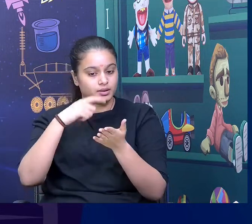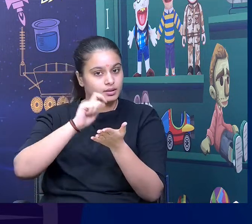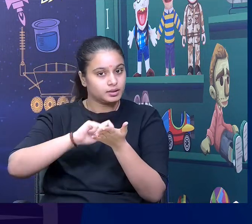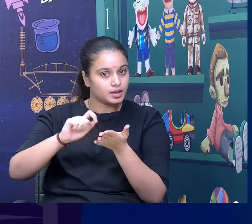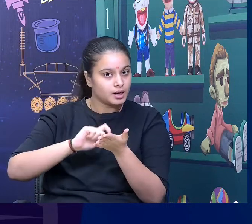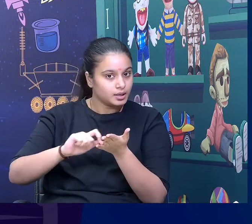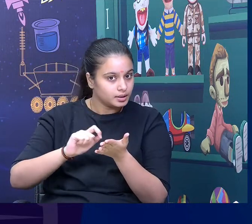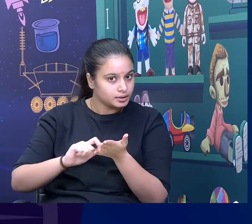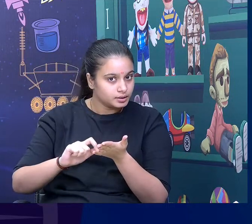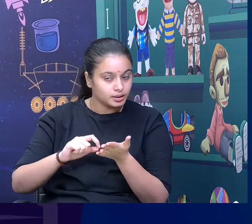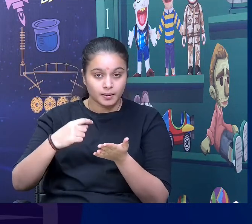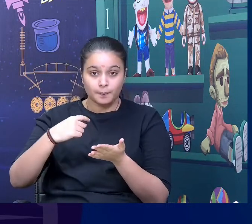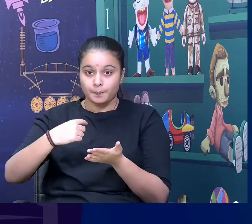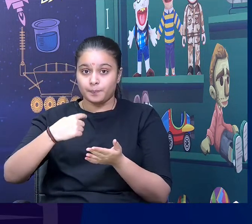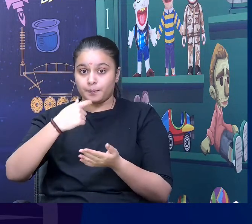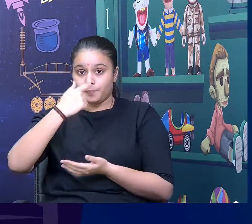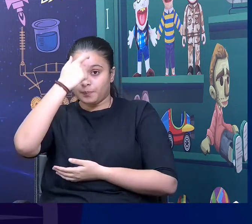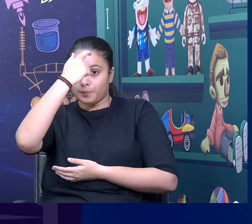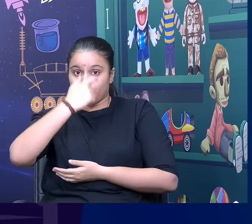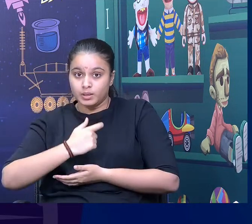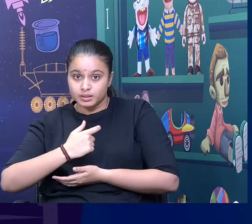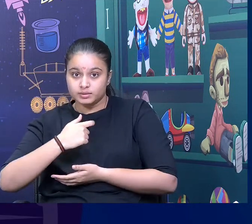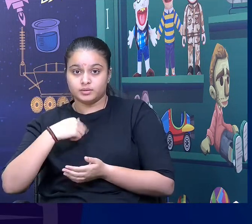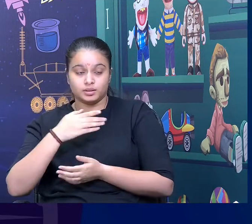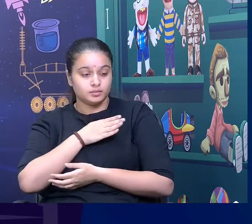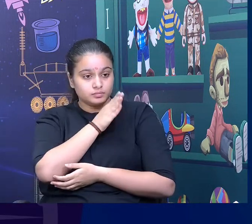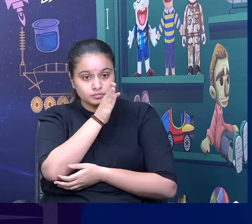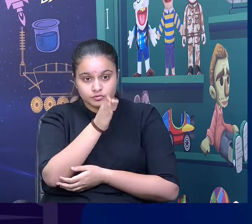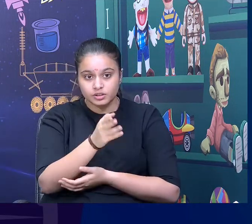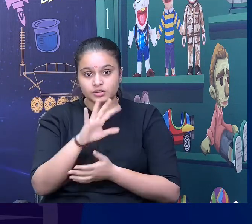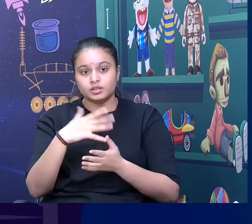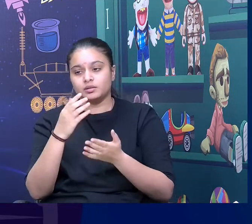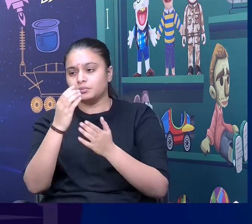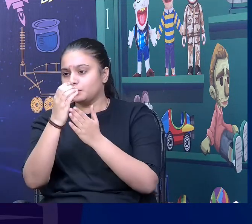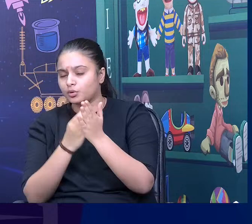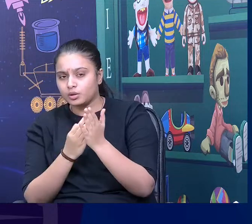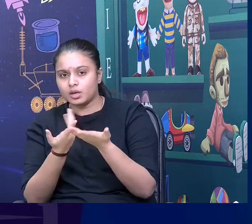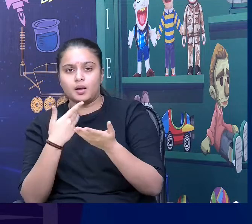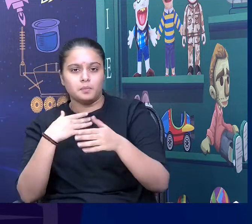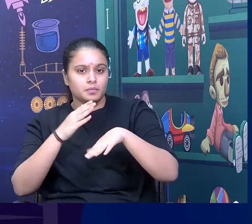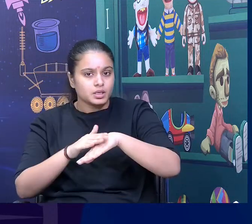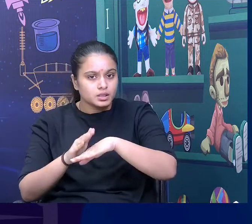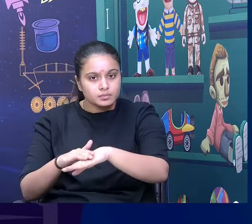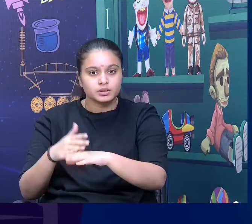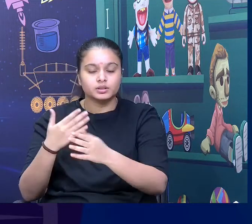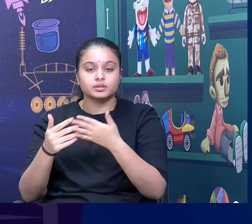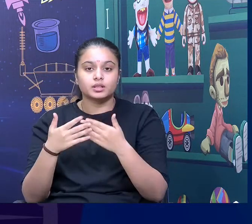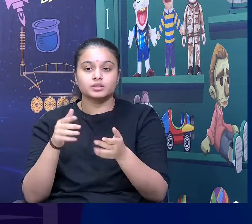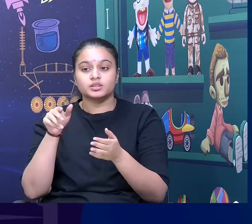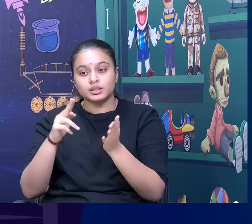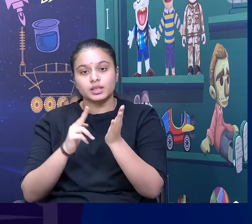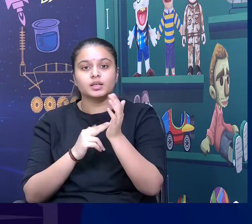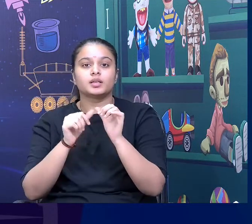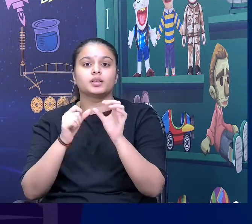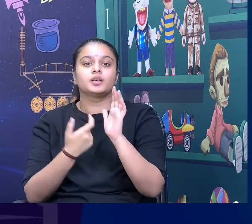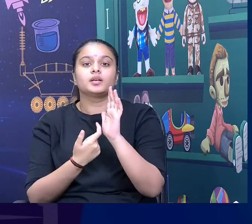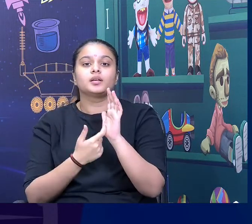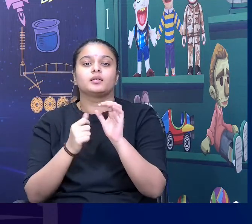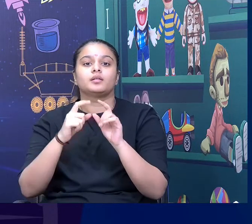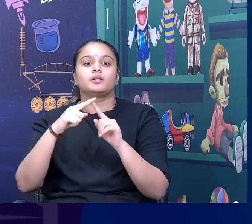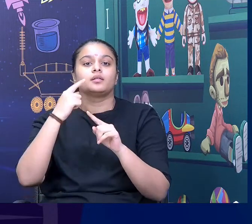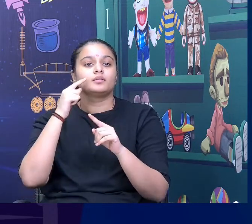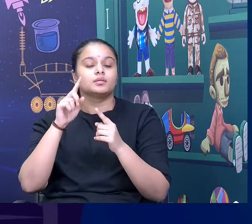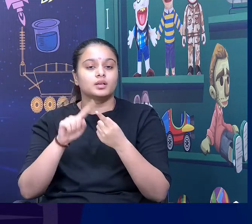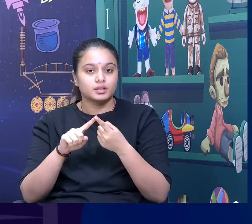down a personal account of a visit, of an event, of an experience, that becomes a narrative. Okay. It's